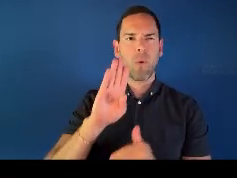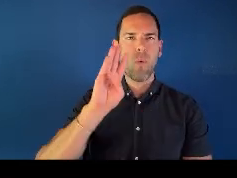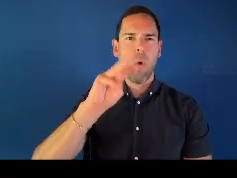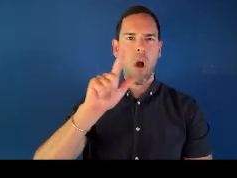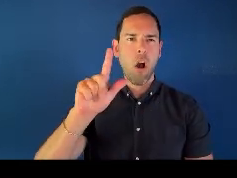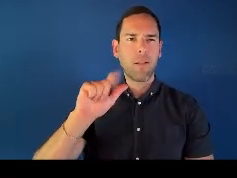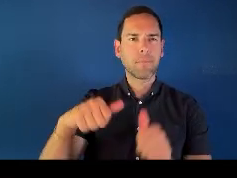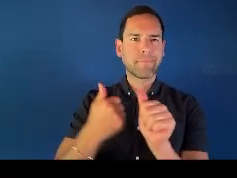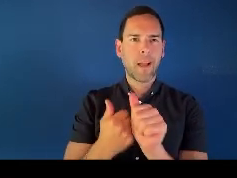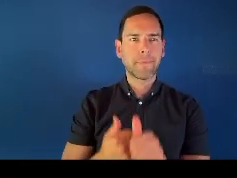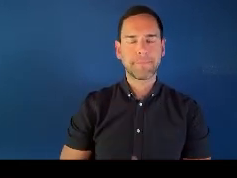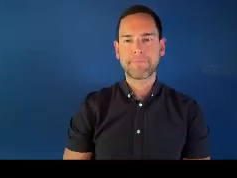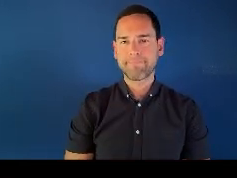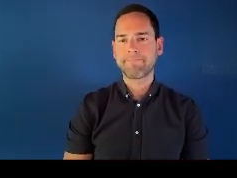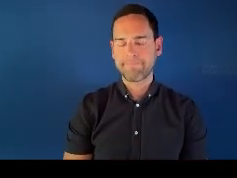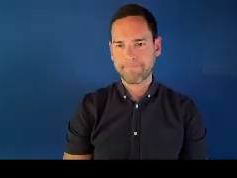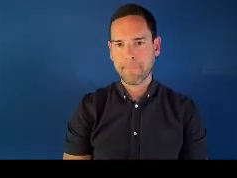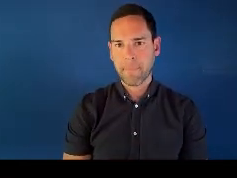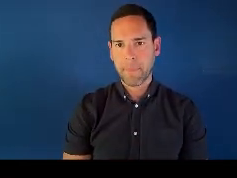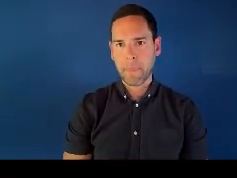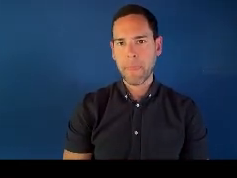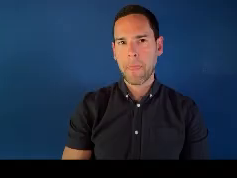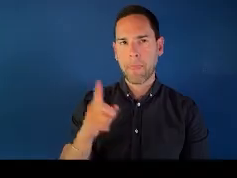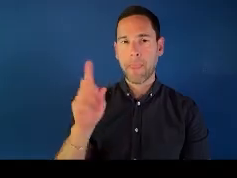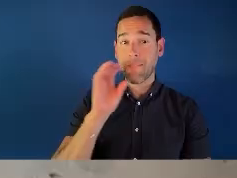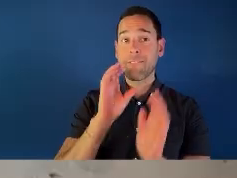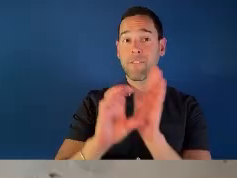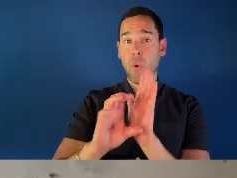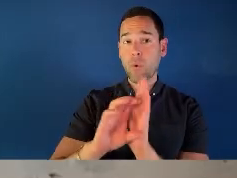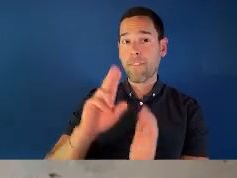blue jeans and are smiling at the camera.